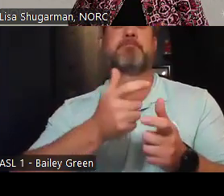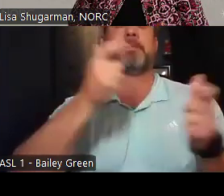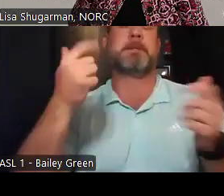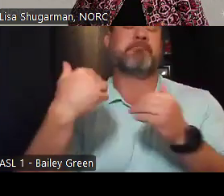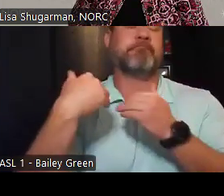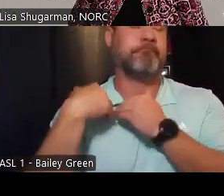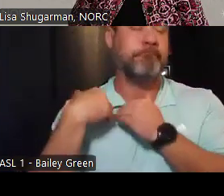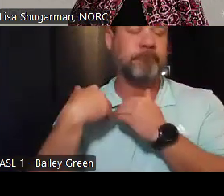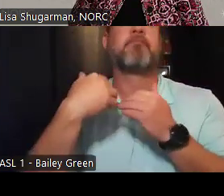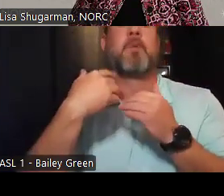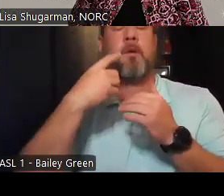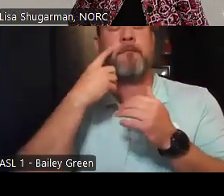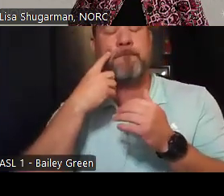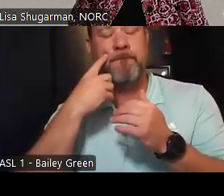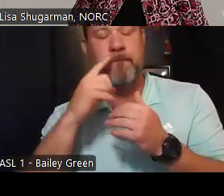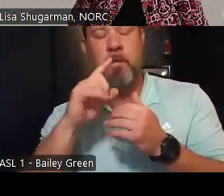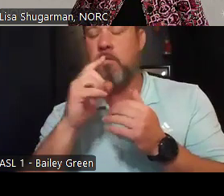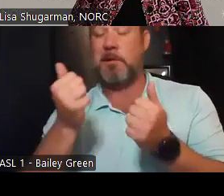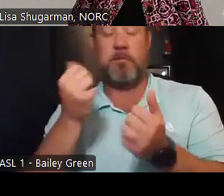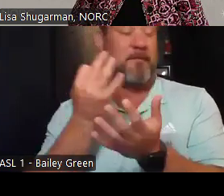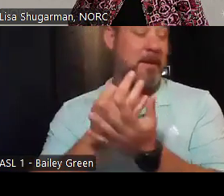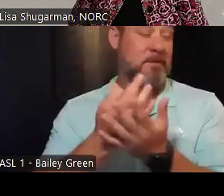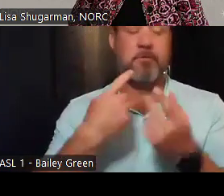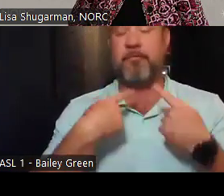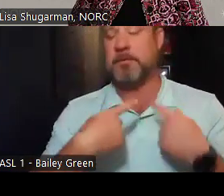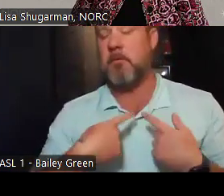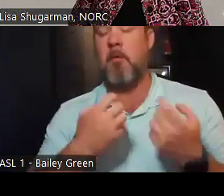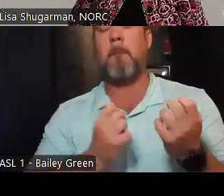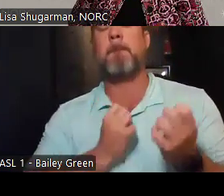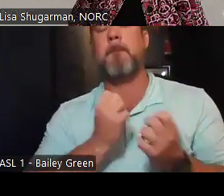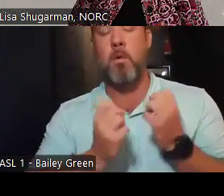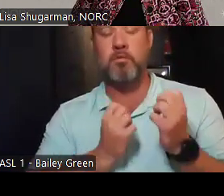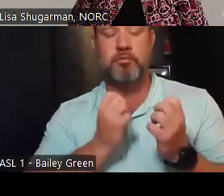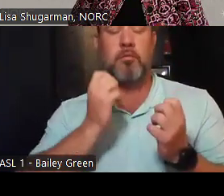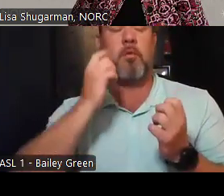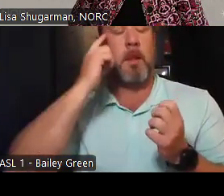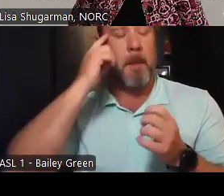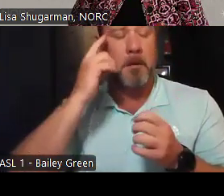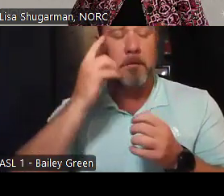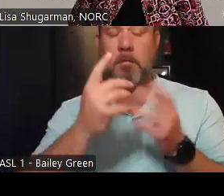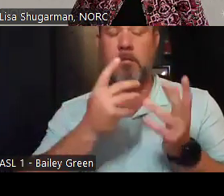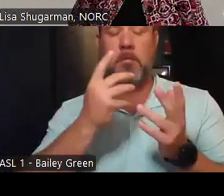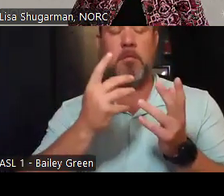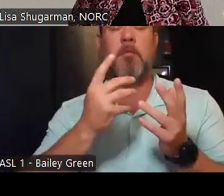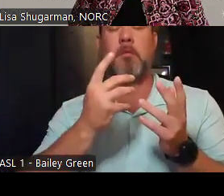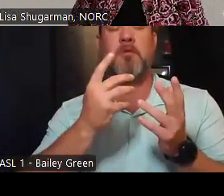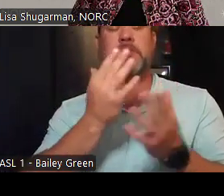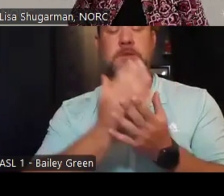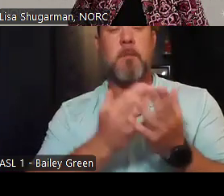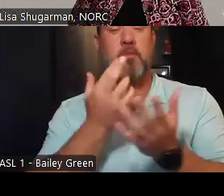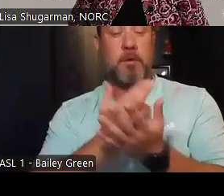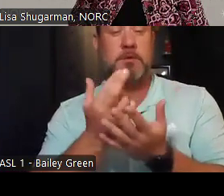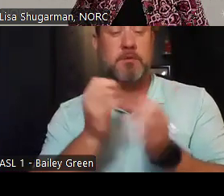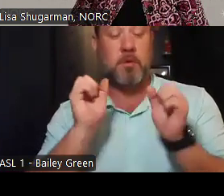taking on them, whether it's financially, physically, emotionally, mentally. There are some resources that can